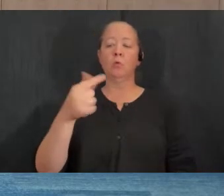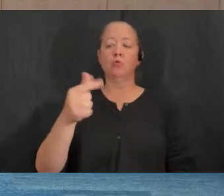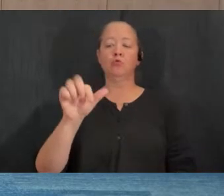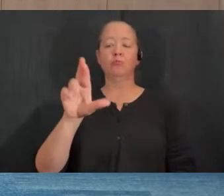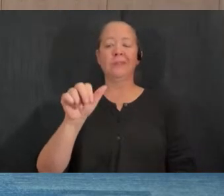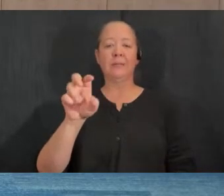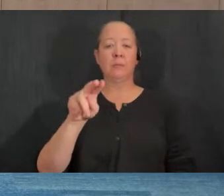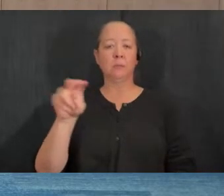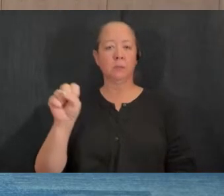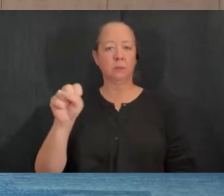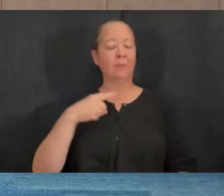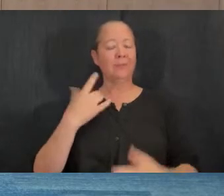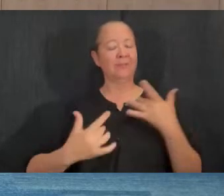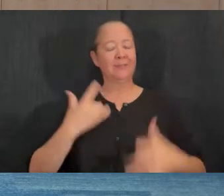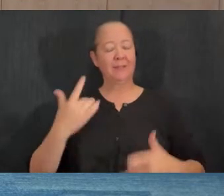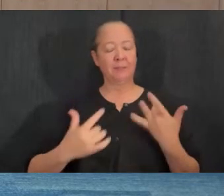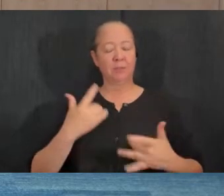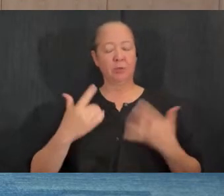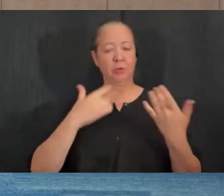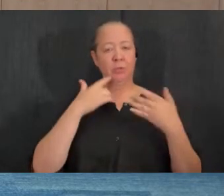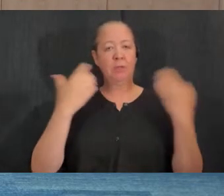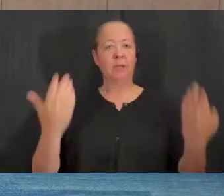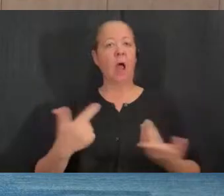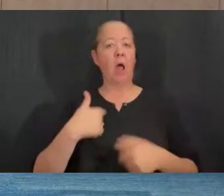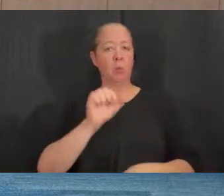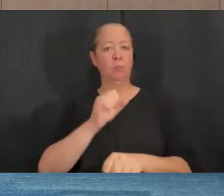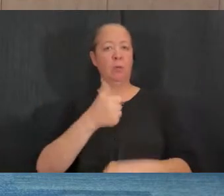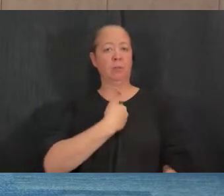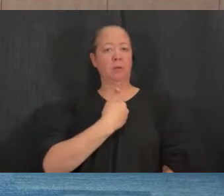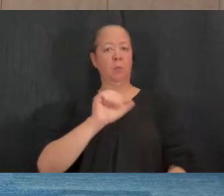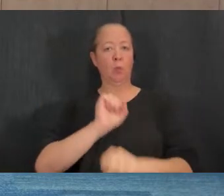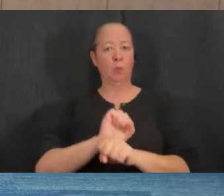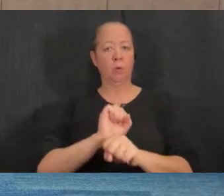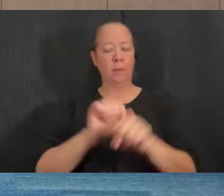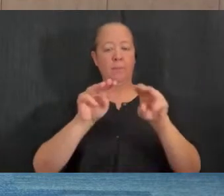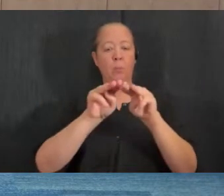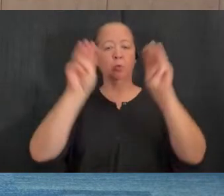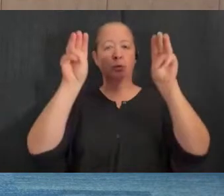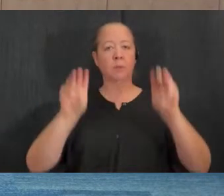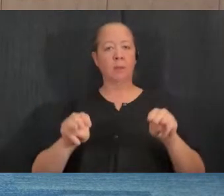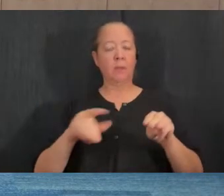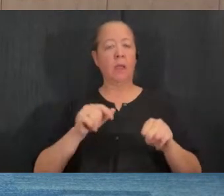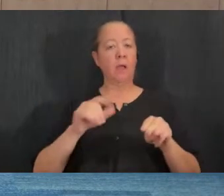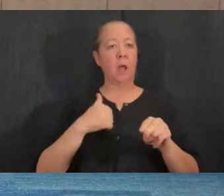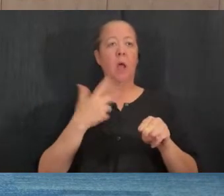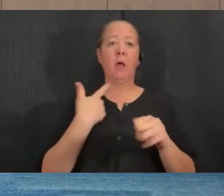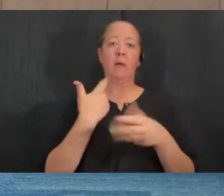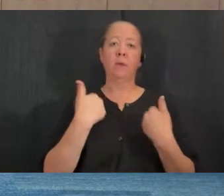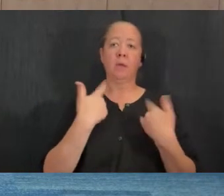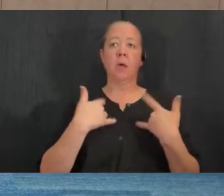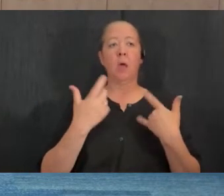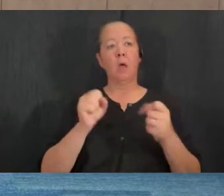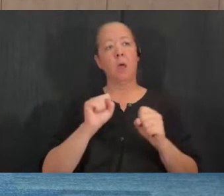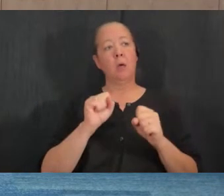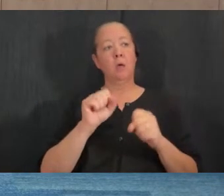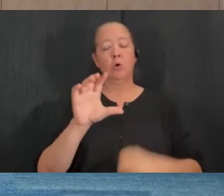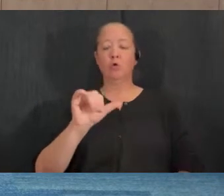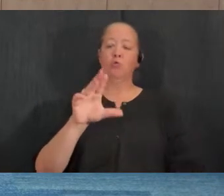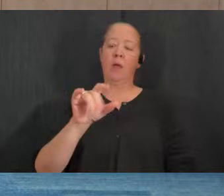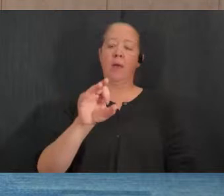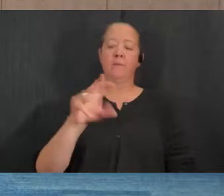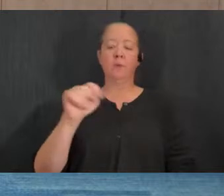do work in museums, and having a workshop and makerspace kind of thing sounds really exciting